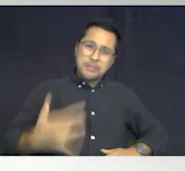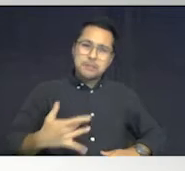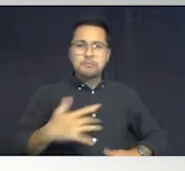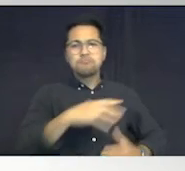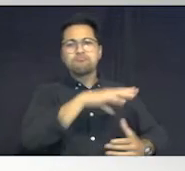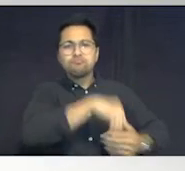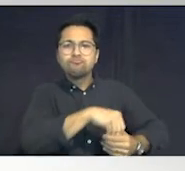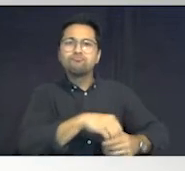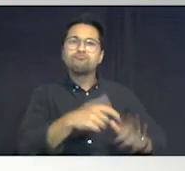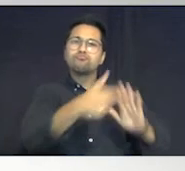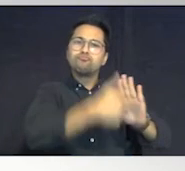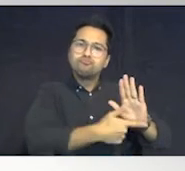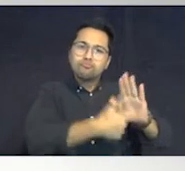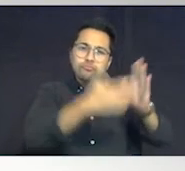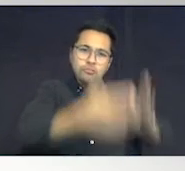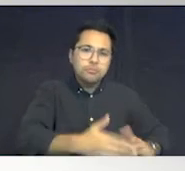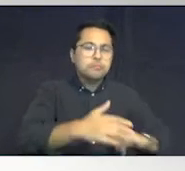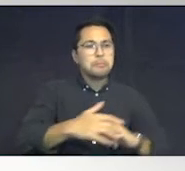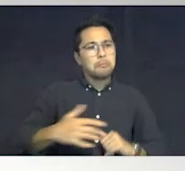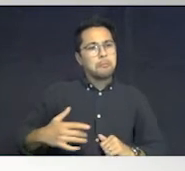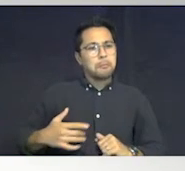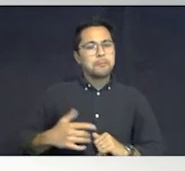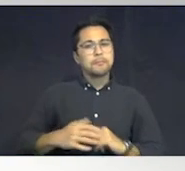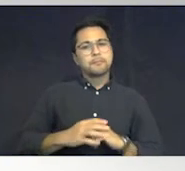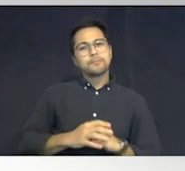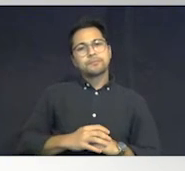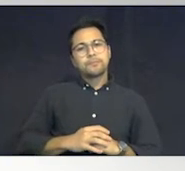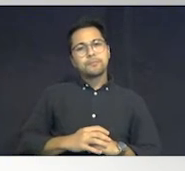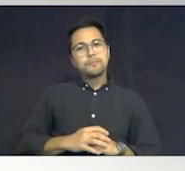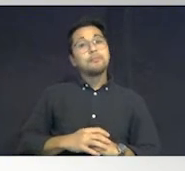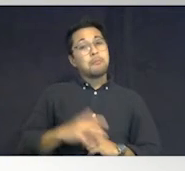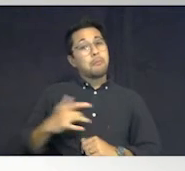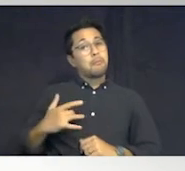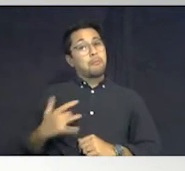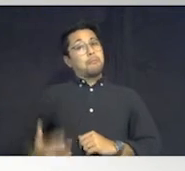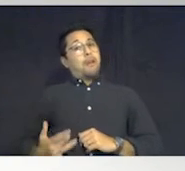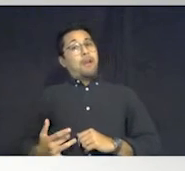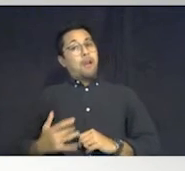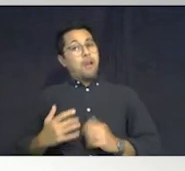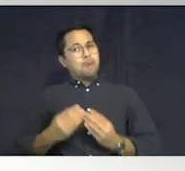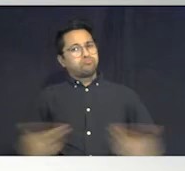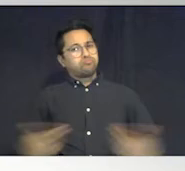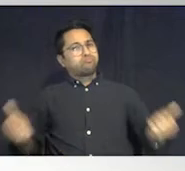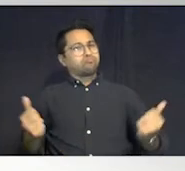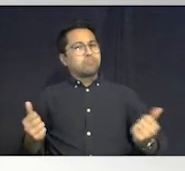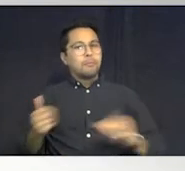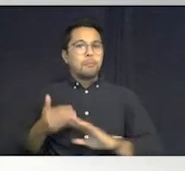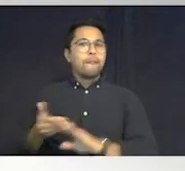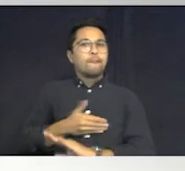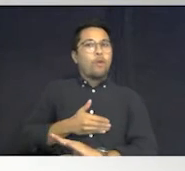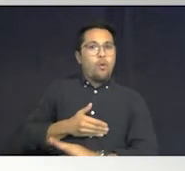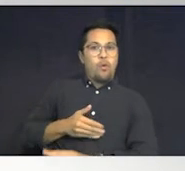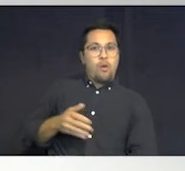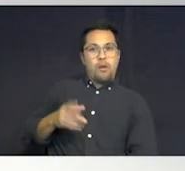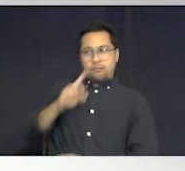attorneys, usually involving attorneys, usually resolved before a formal hearing has to